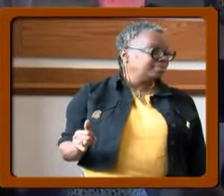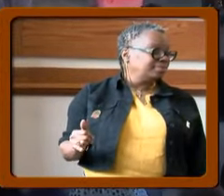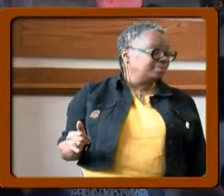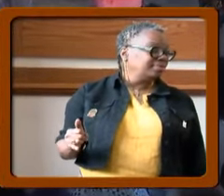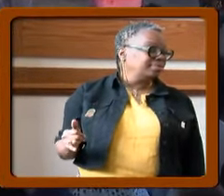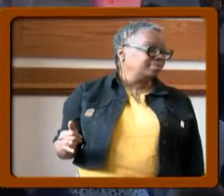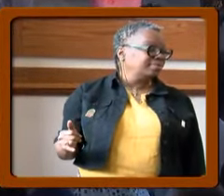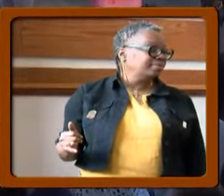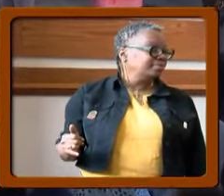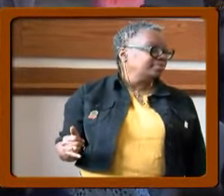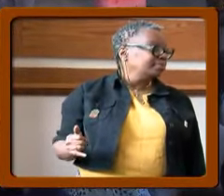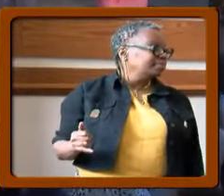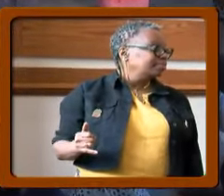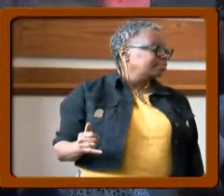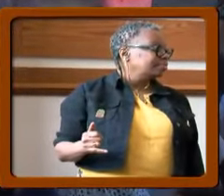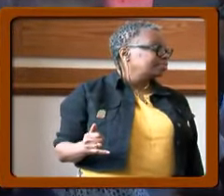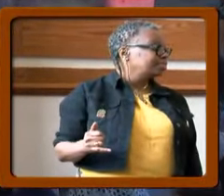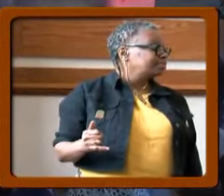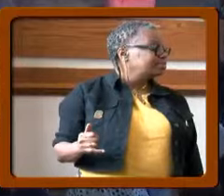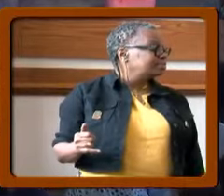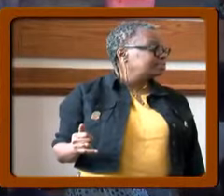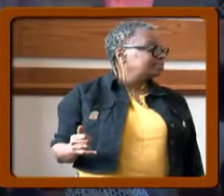Come on, where would I be?